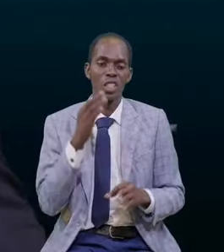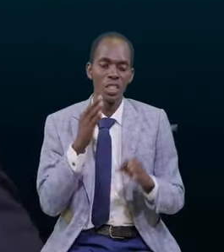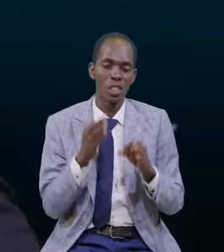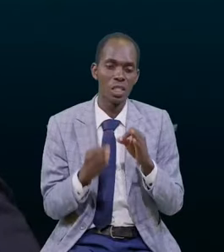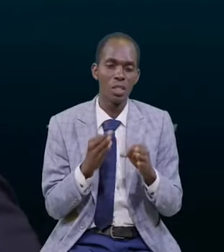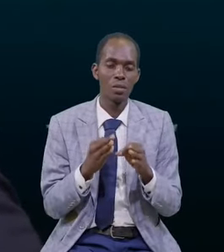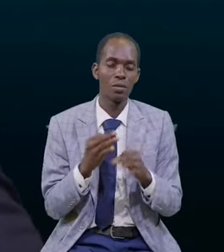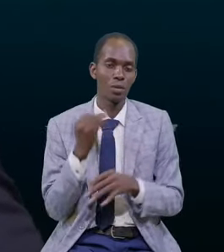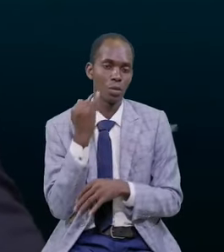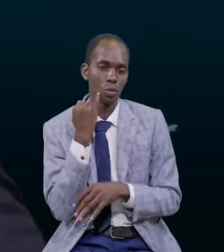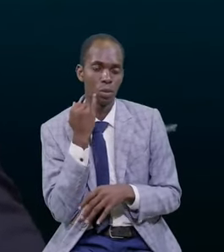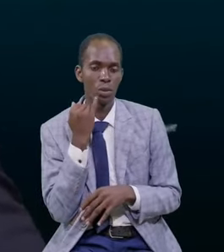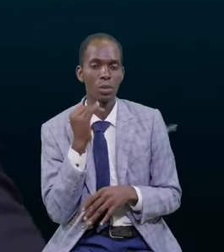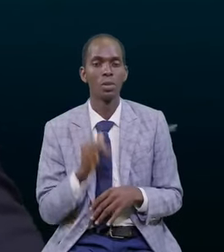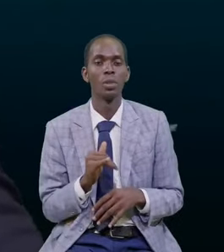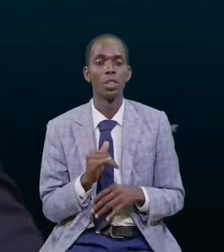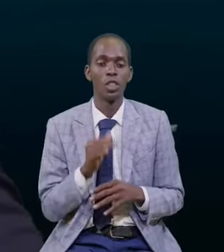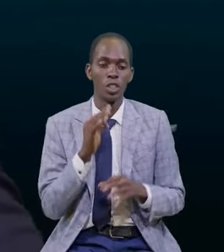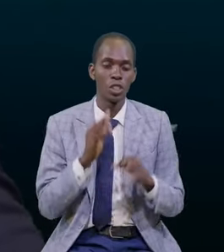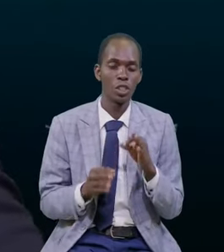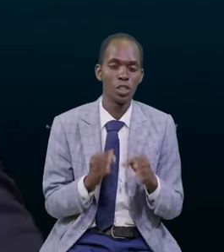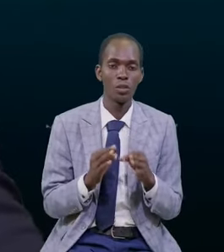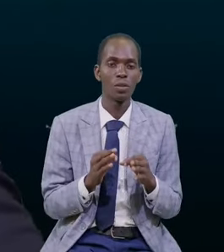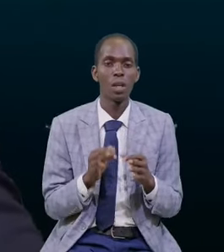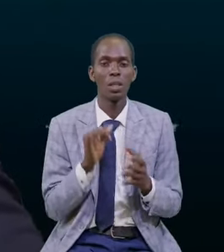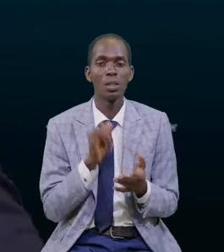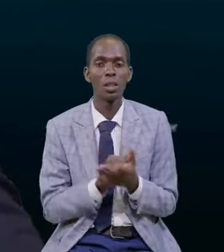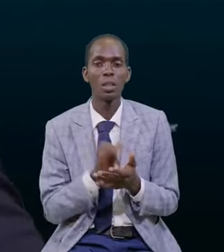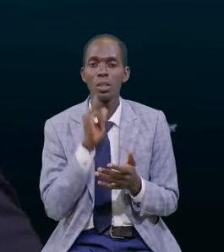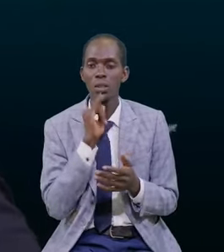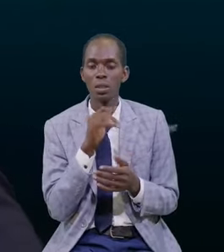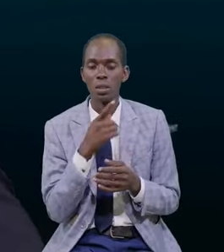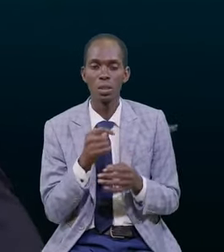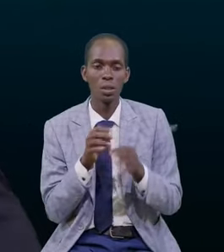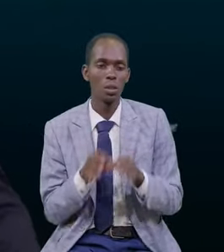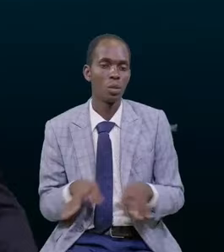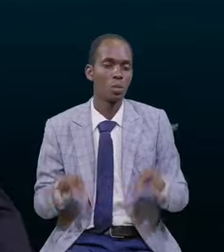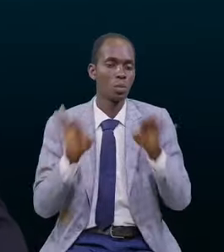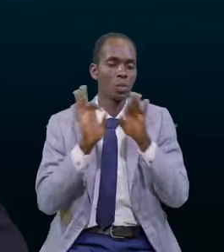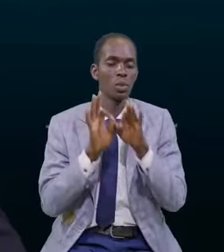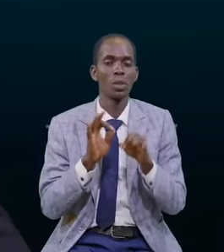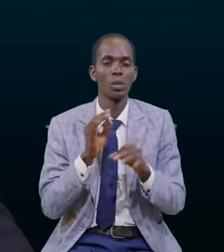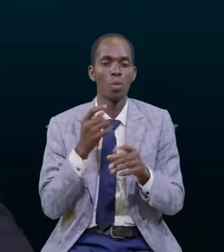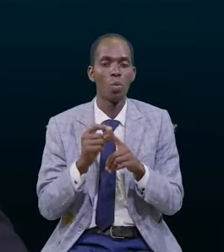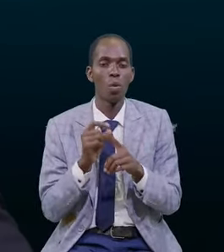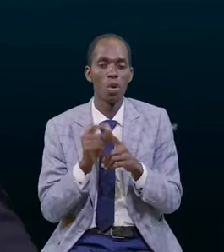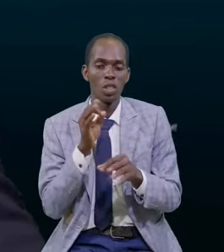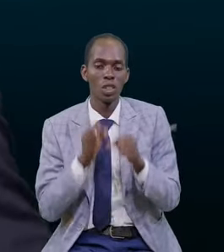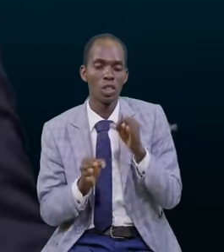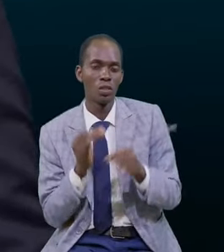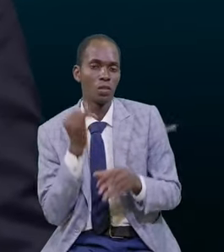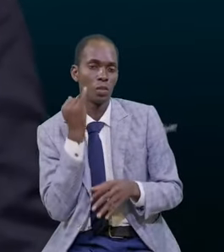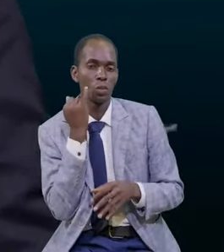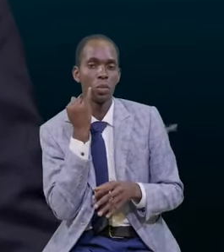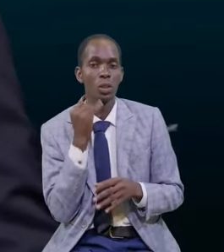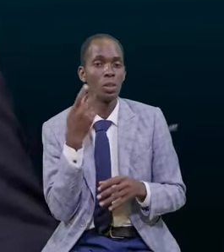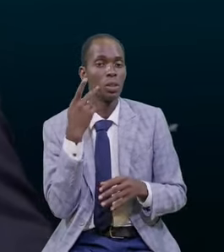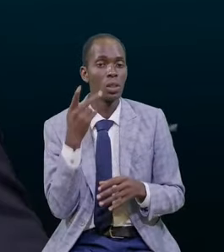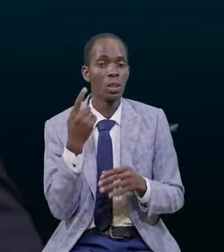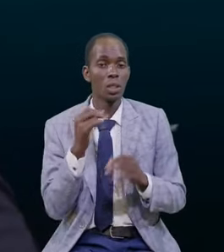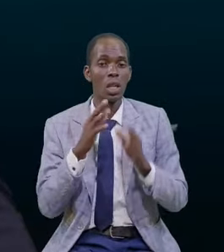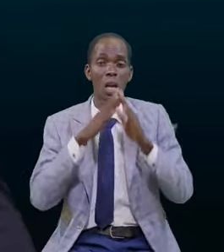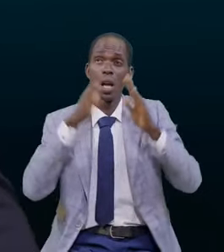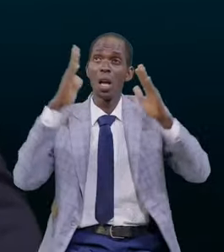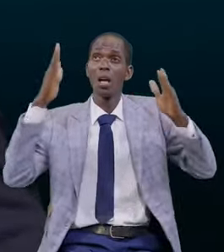we if and that's a significant if you see the the house is a spiritual house it's not a physical